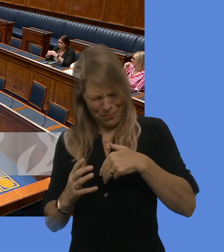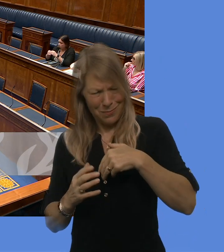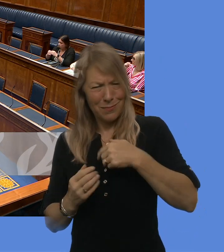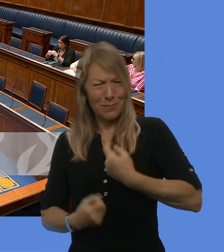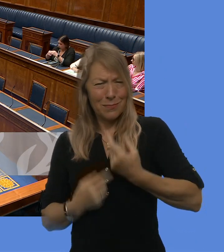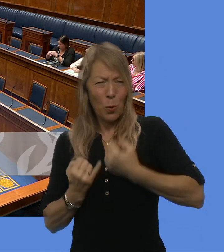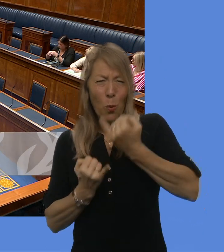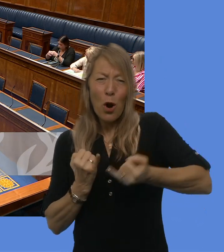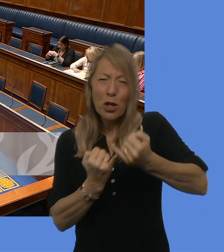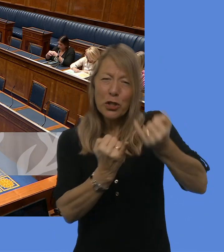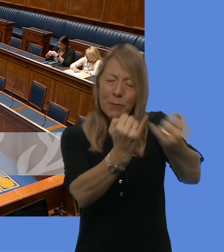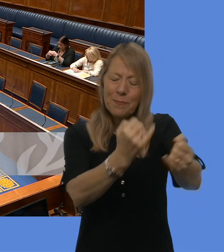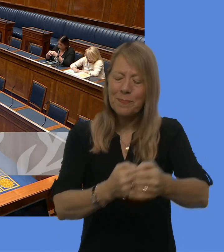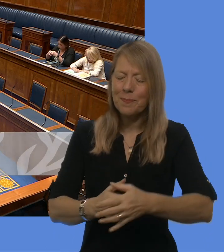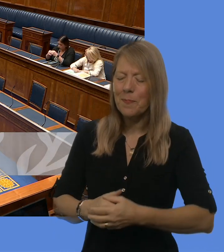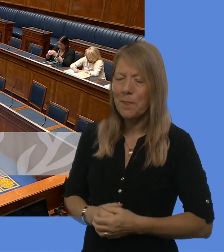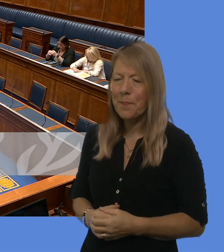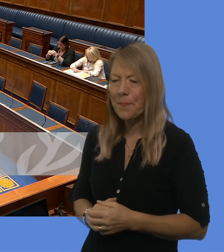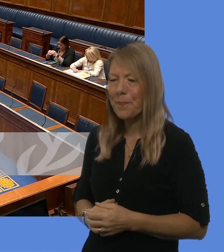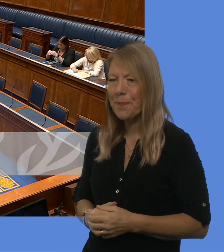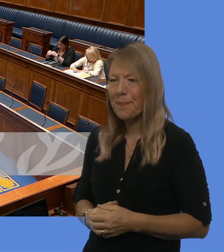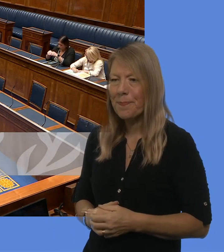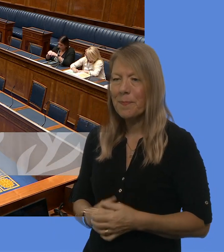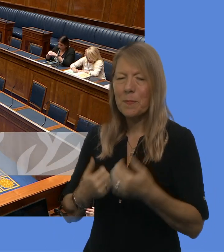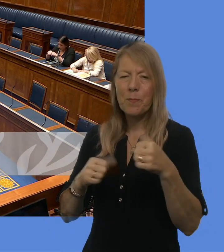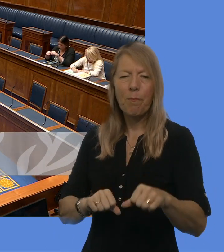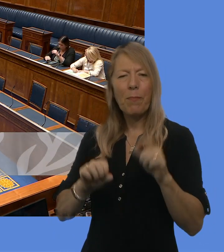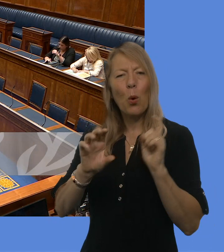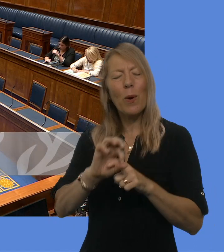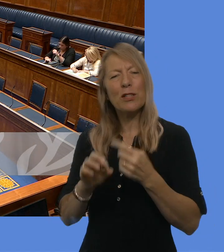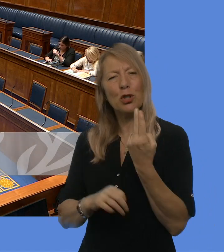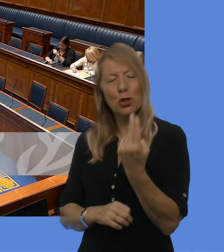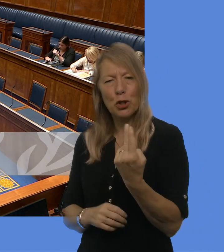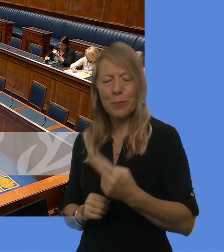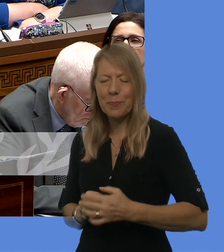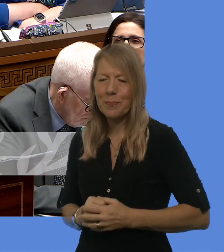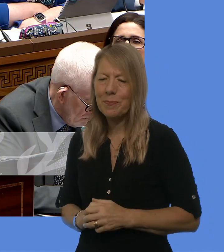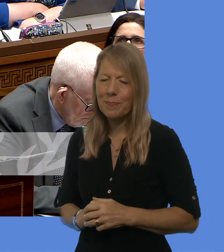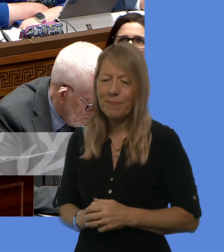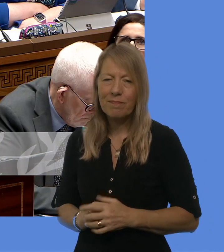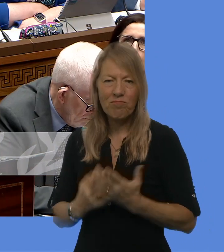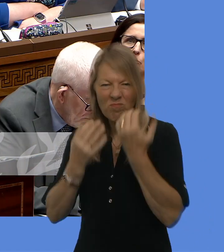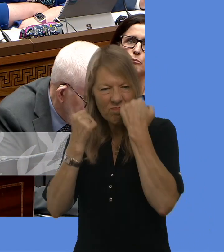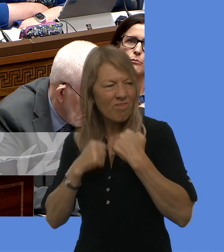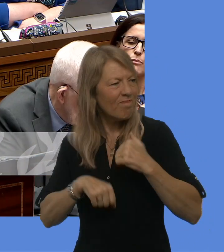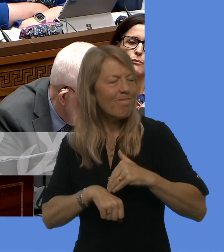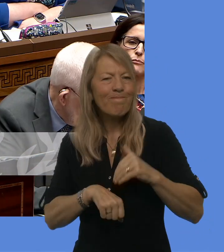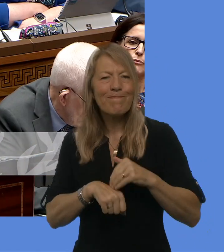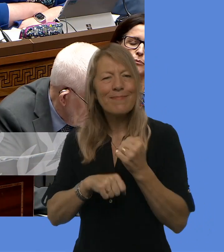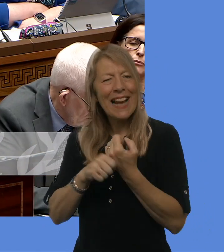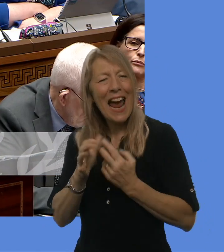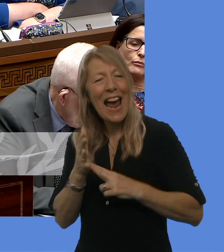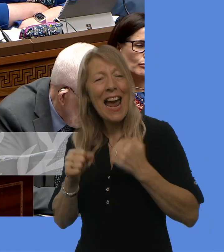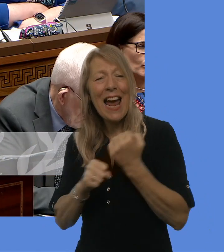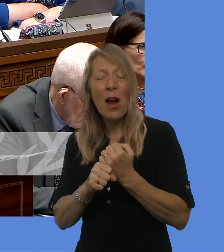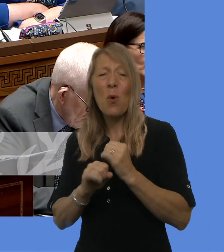question 2. Minister. The harms that are most commonly associated with paramilitary gangs are centred around drugs, violence